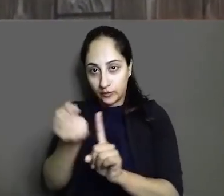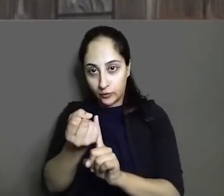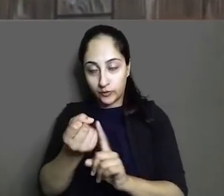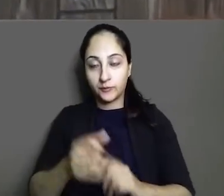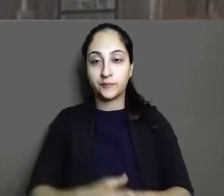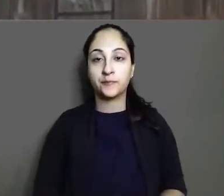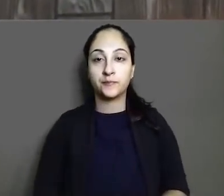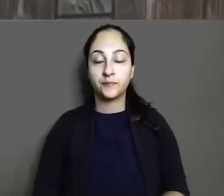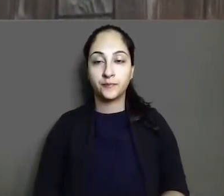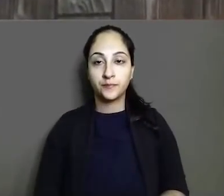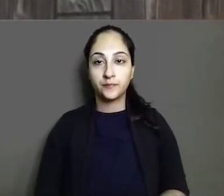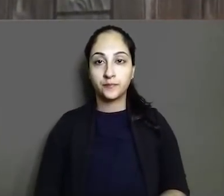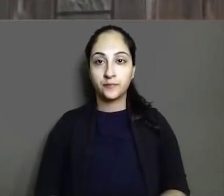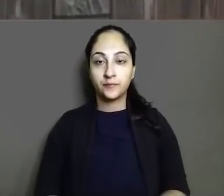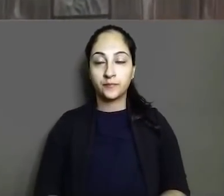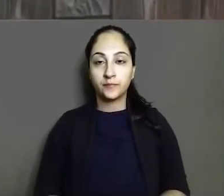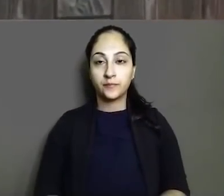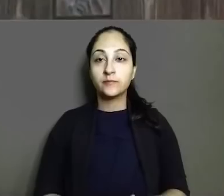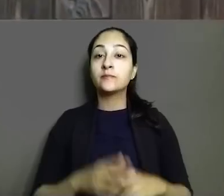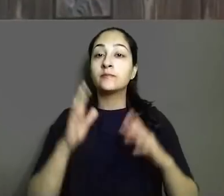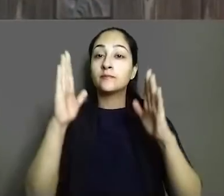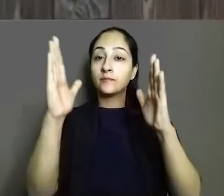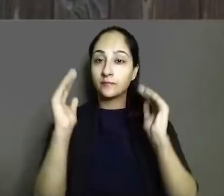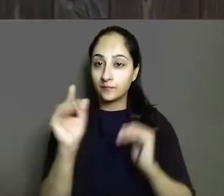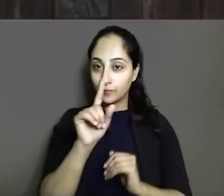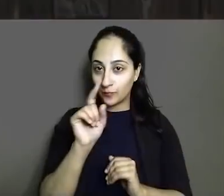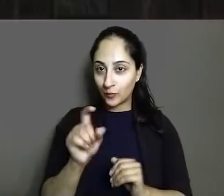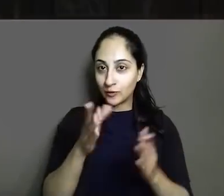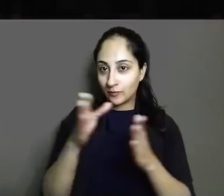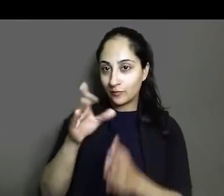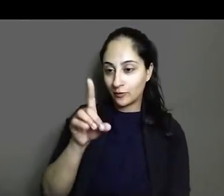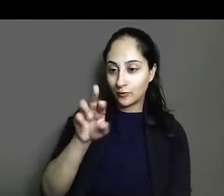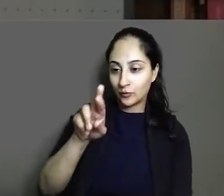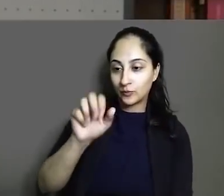Moderna, how do these work with the new variants?